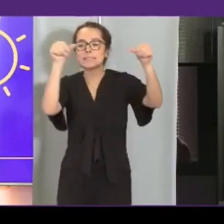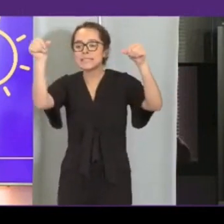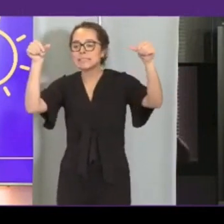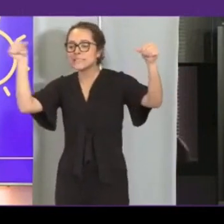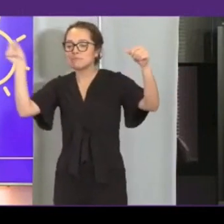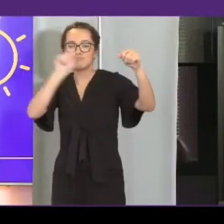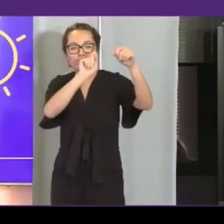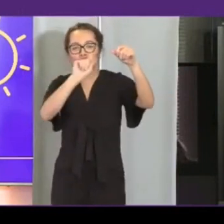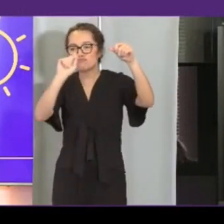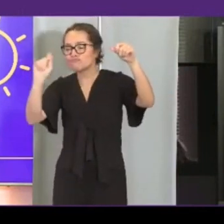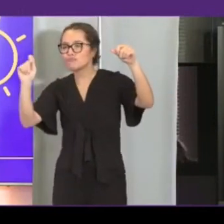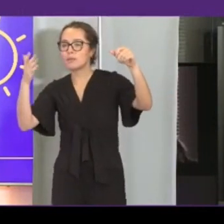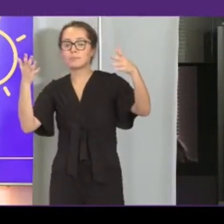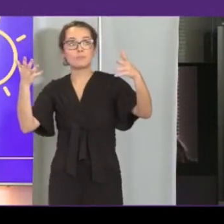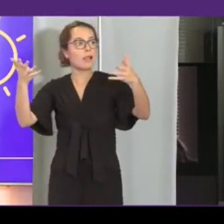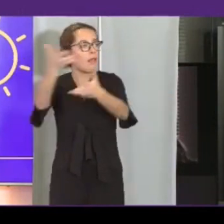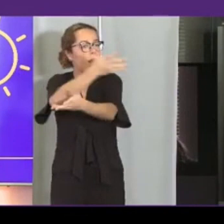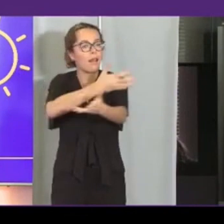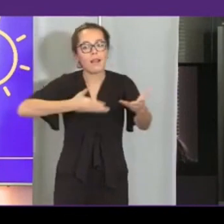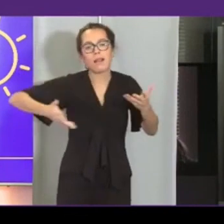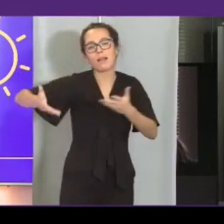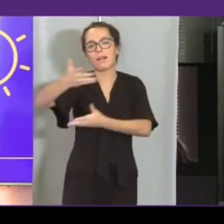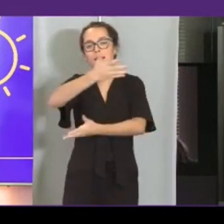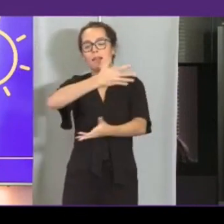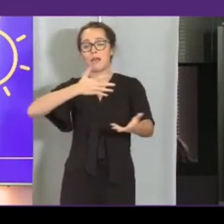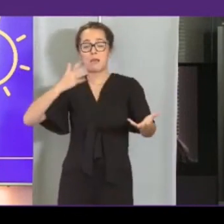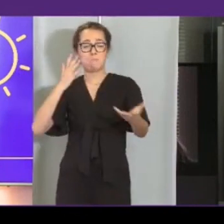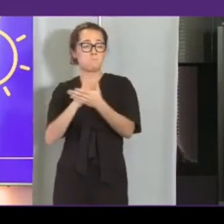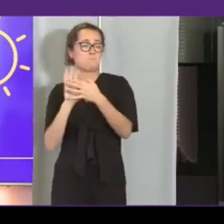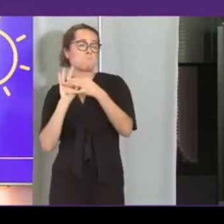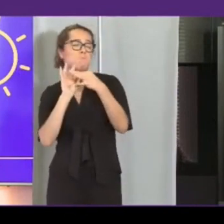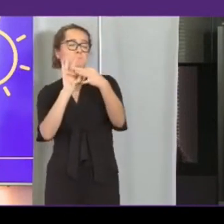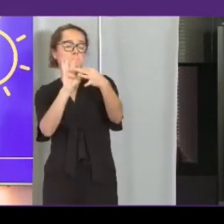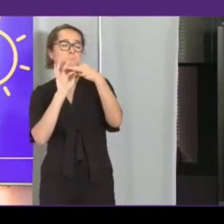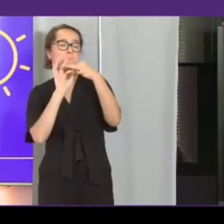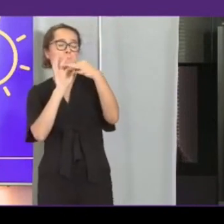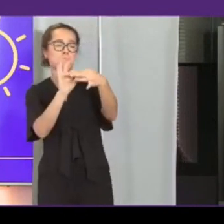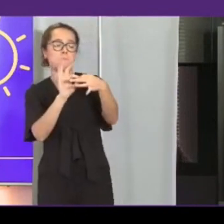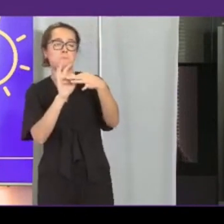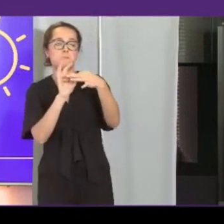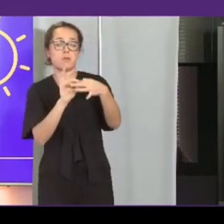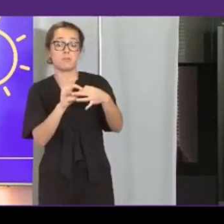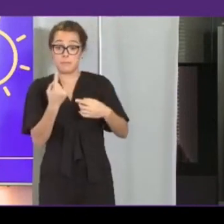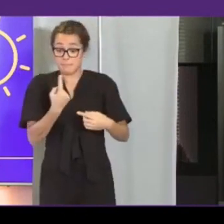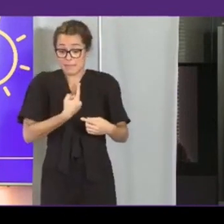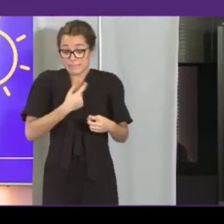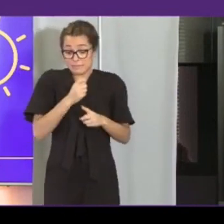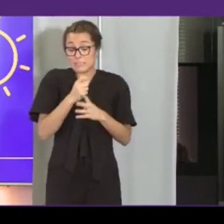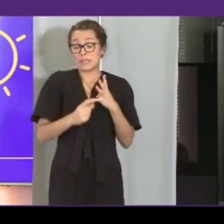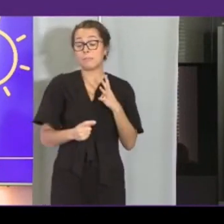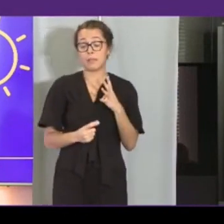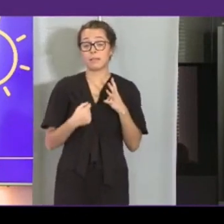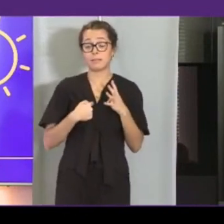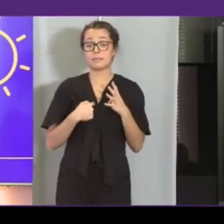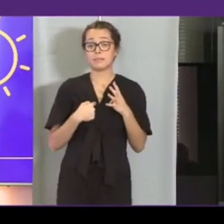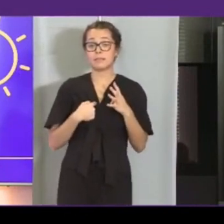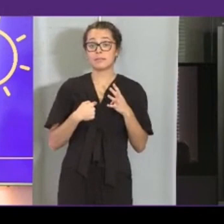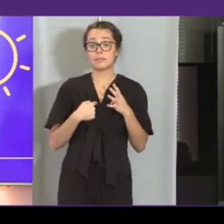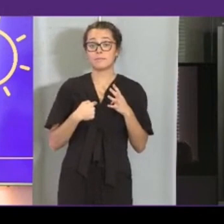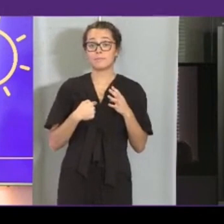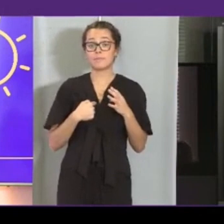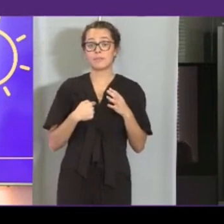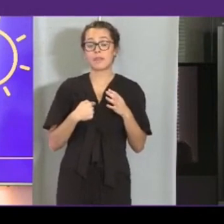a sort of discussion really, and there was a lot we could relate to. I have a disability myself. I have high